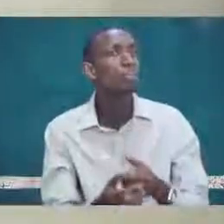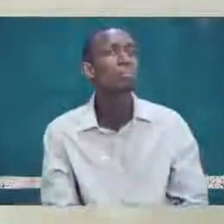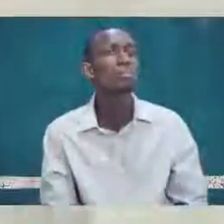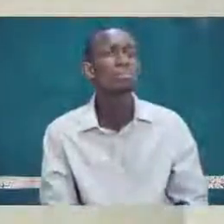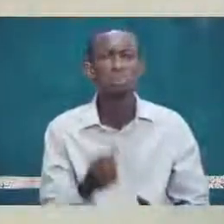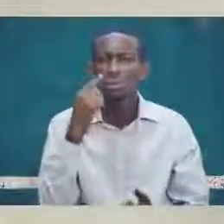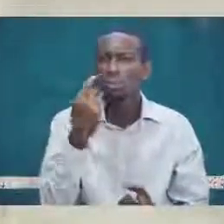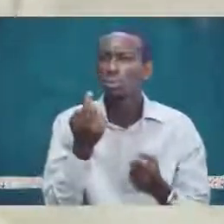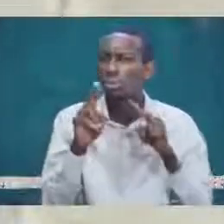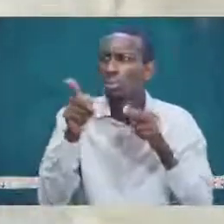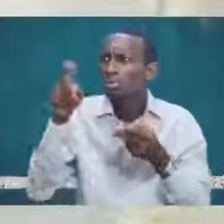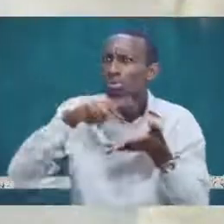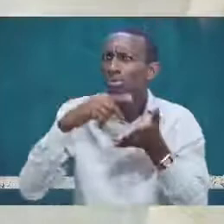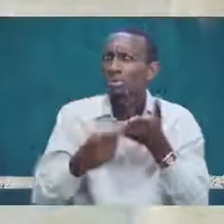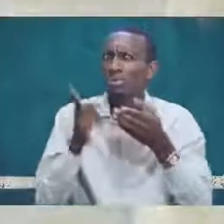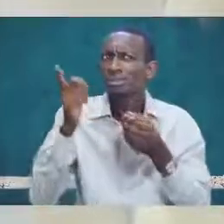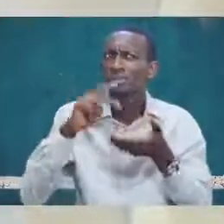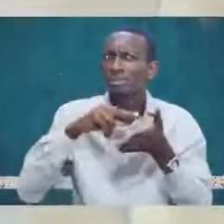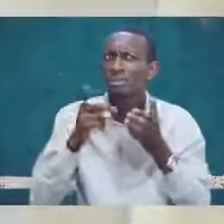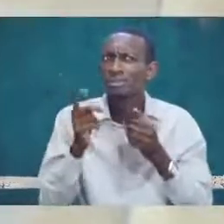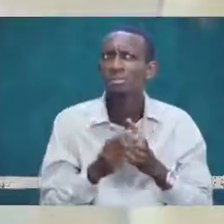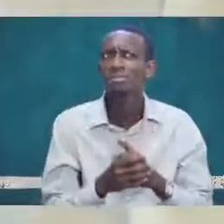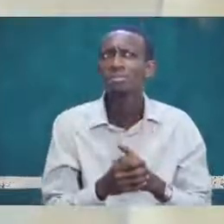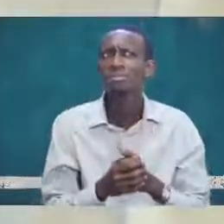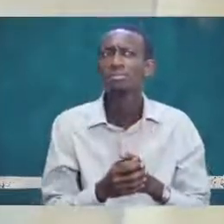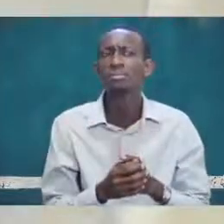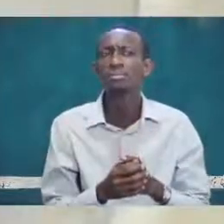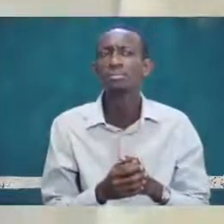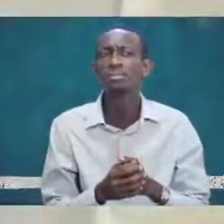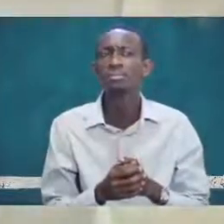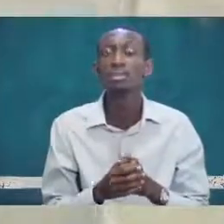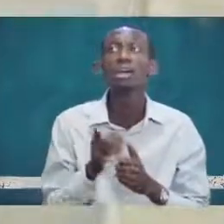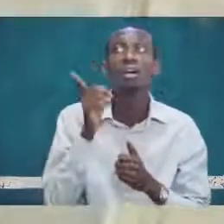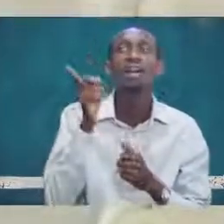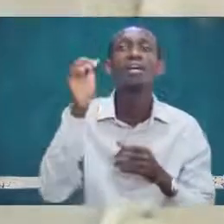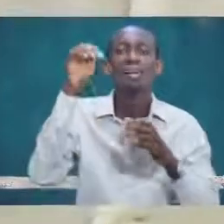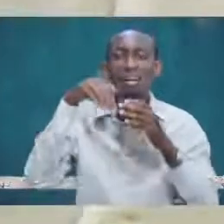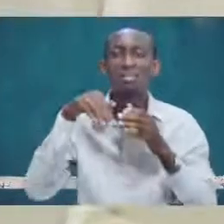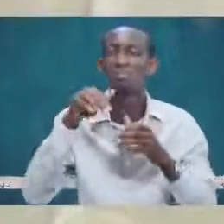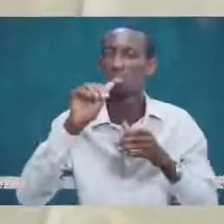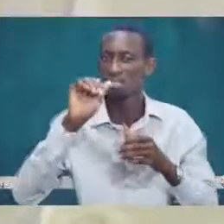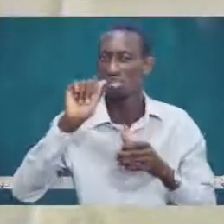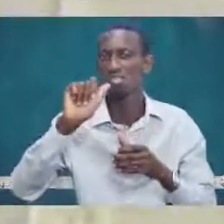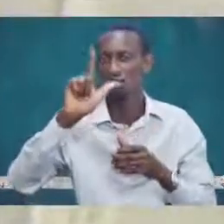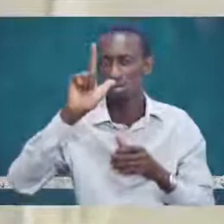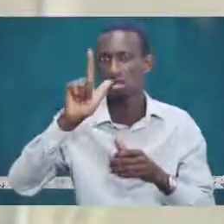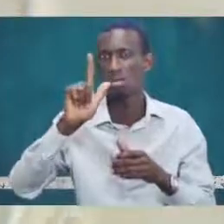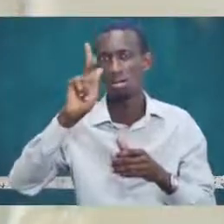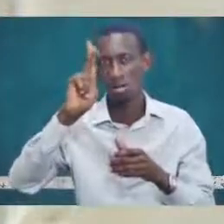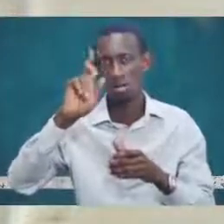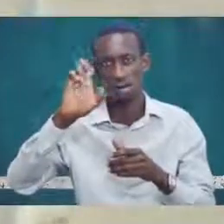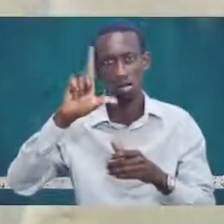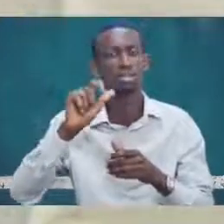So what does that mean? That there must be an alkaline gas. There must be